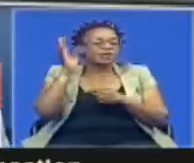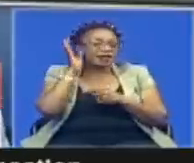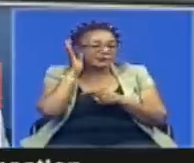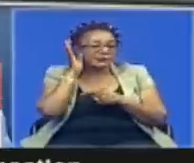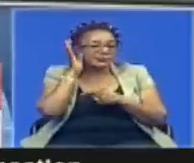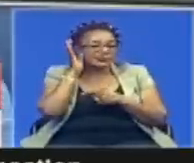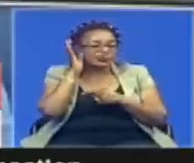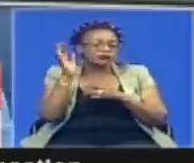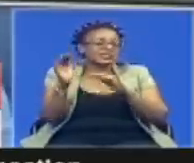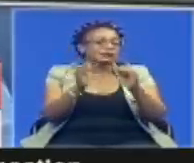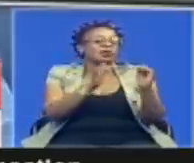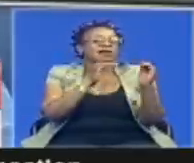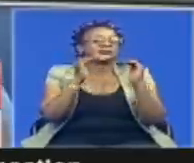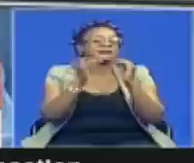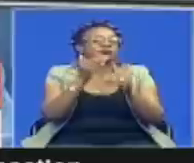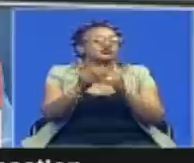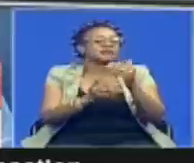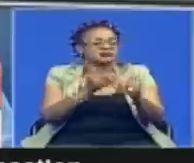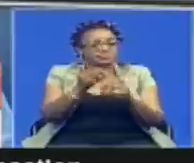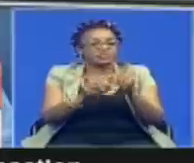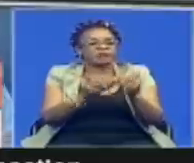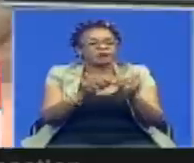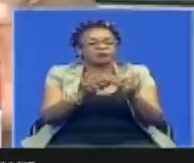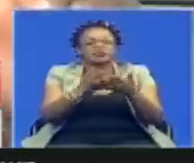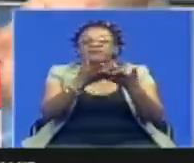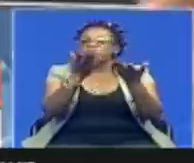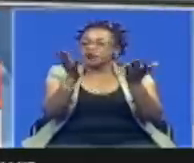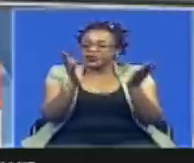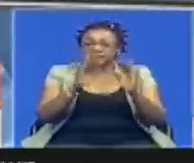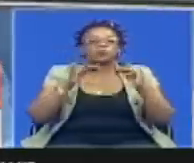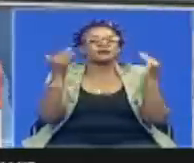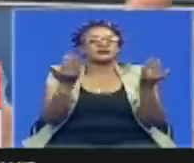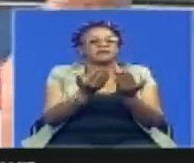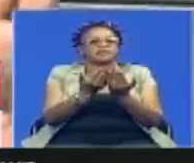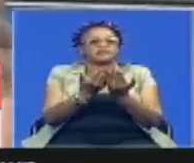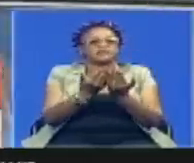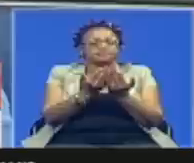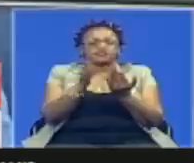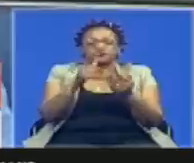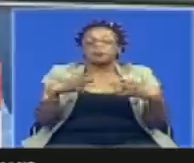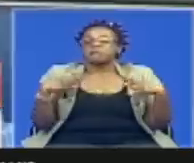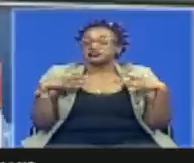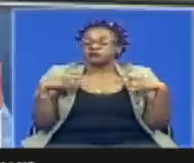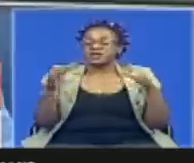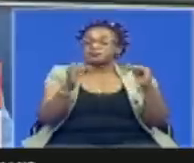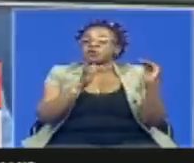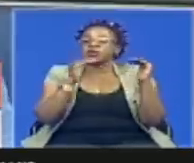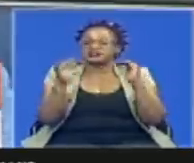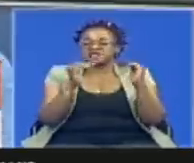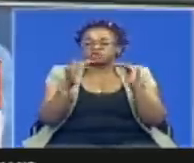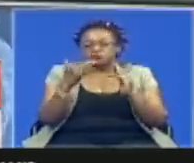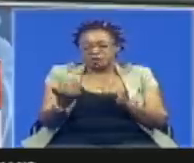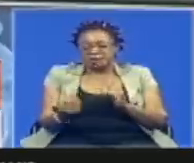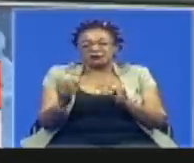process. And everywhere in the world, from the so-called mature democracies to young democracies,